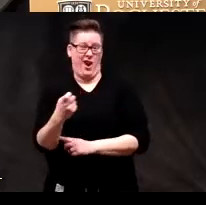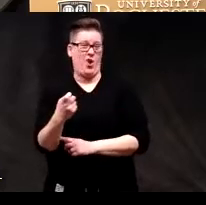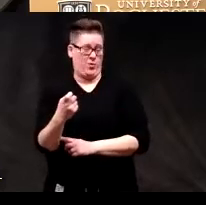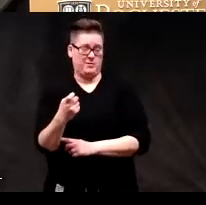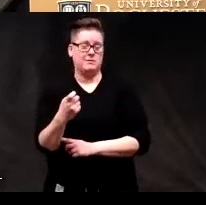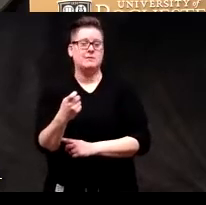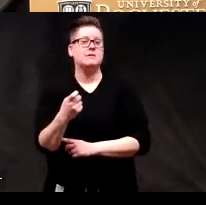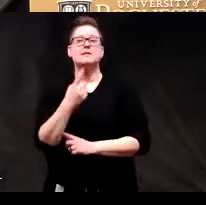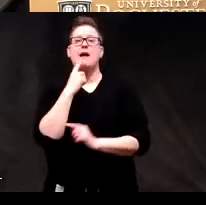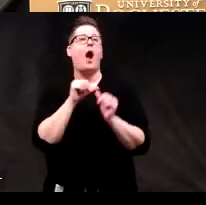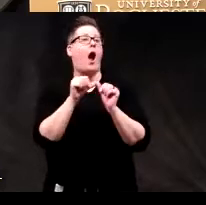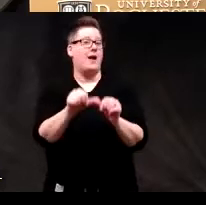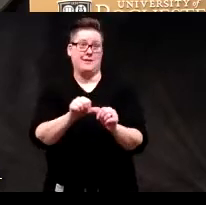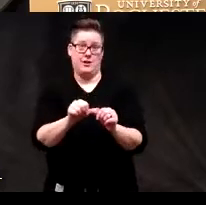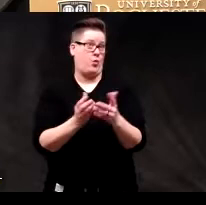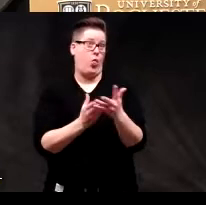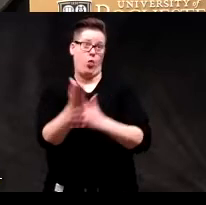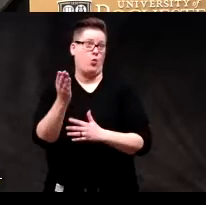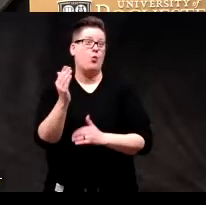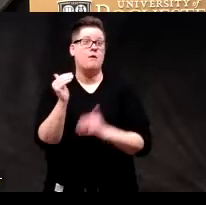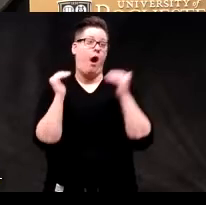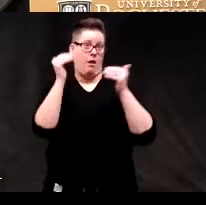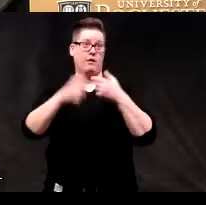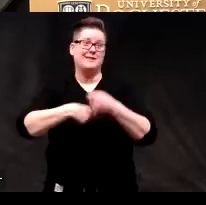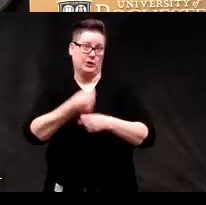that ADHD continues into adulthood.